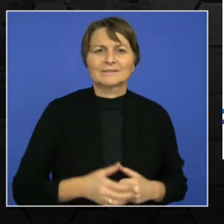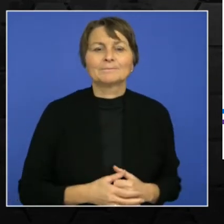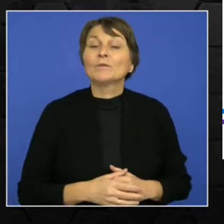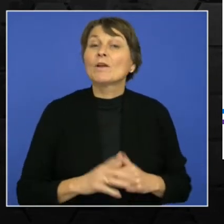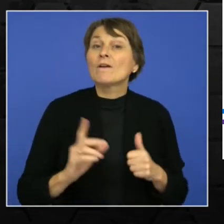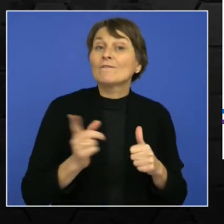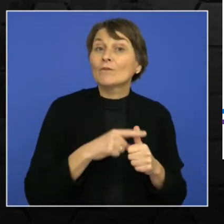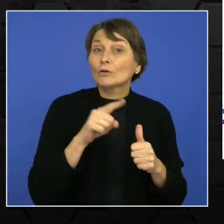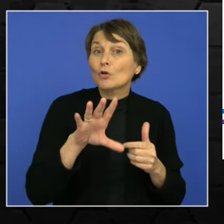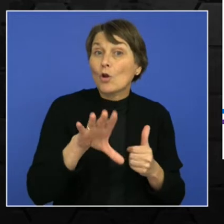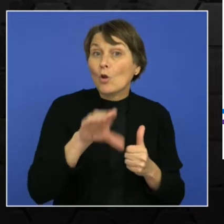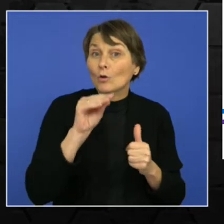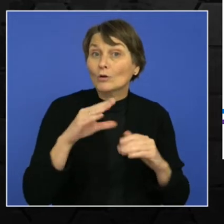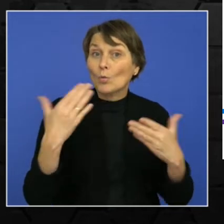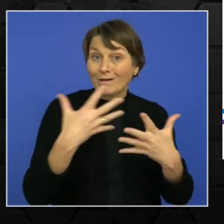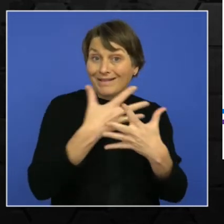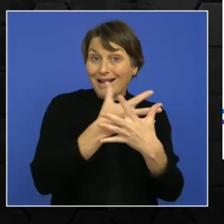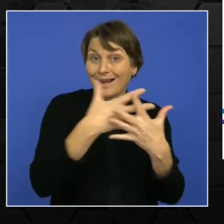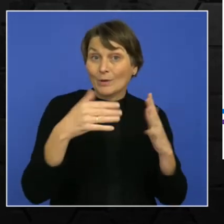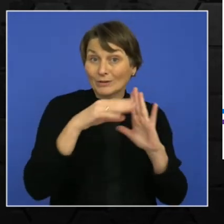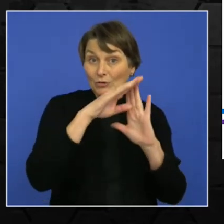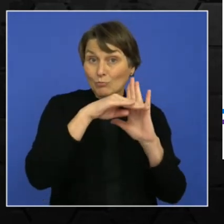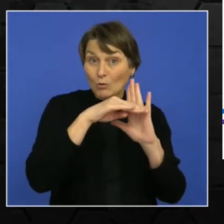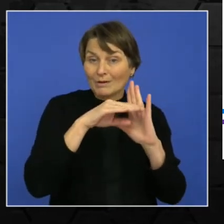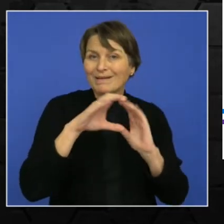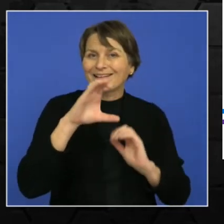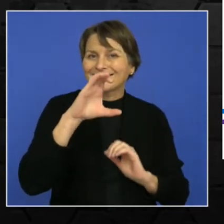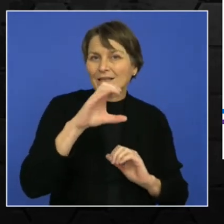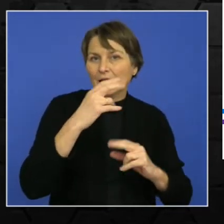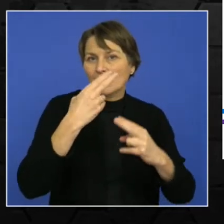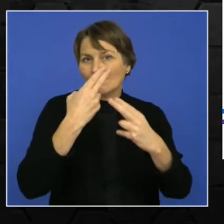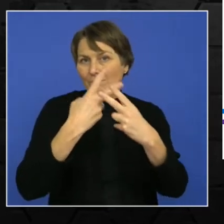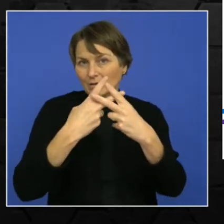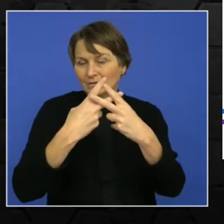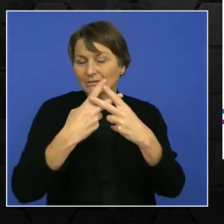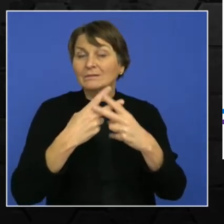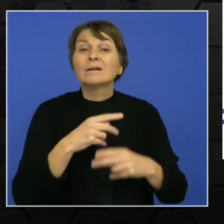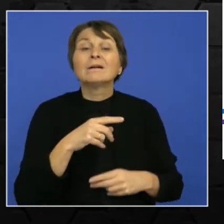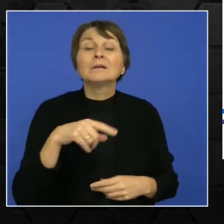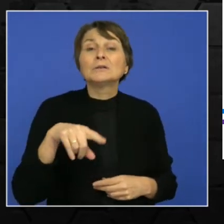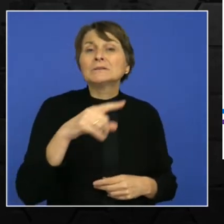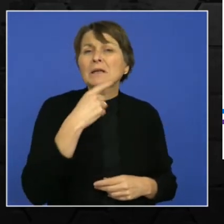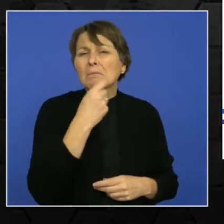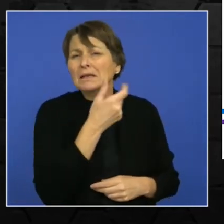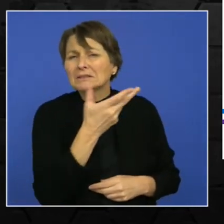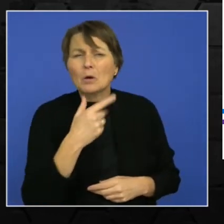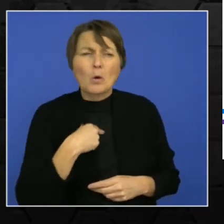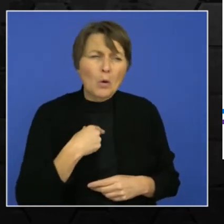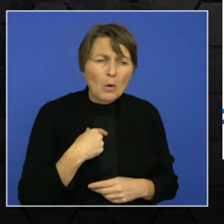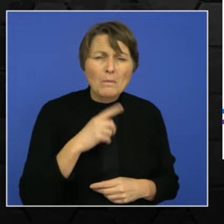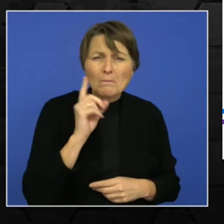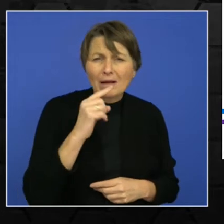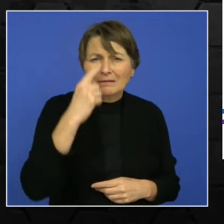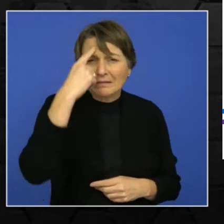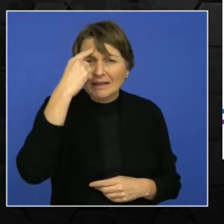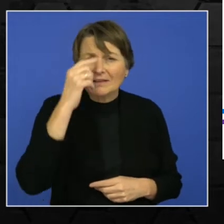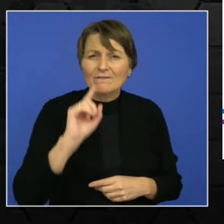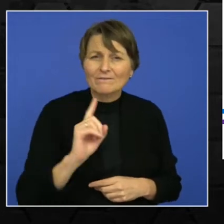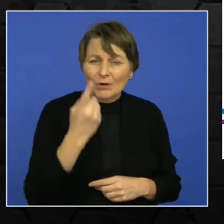And many people might disagree with me that we should always start with Python or JavaScript. But the thing is, when you start with